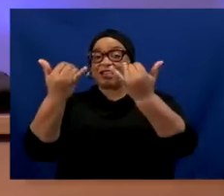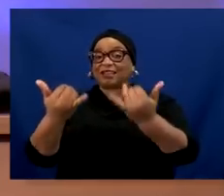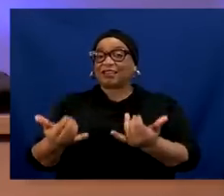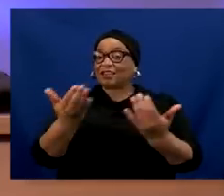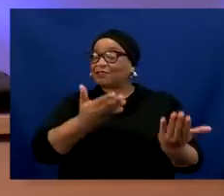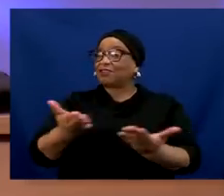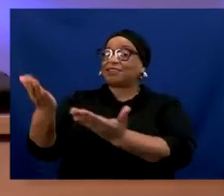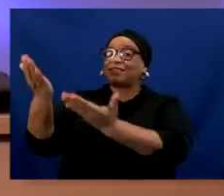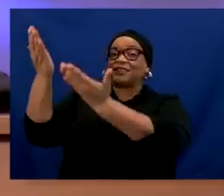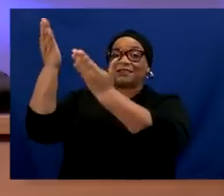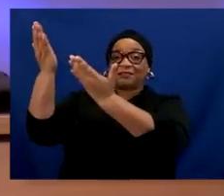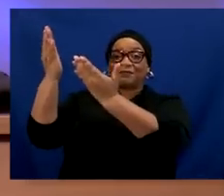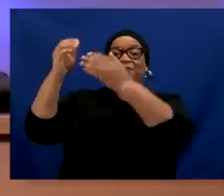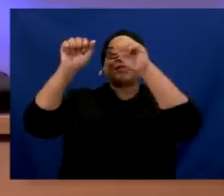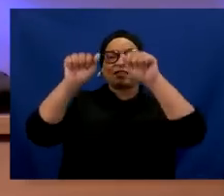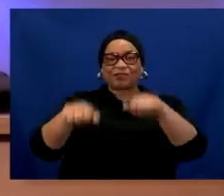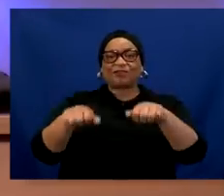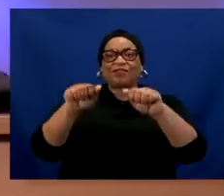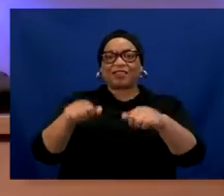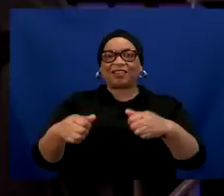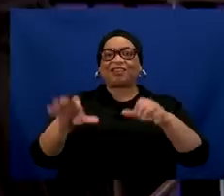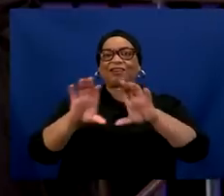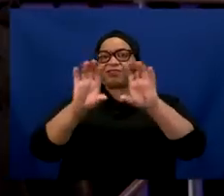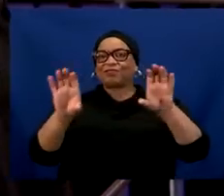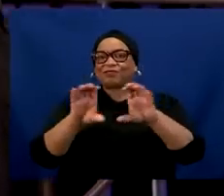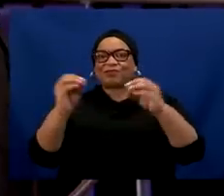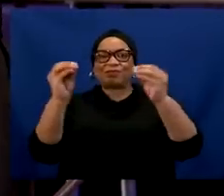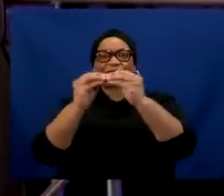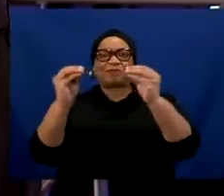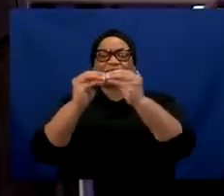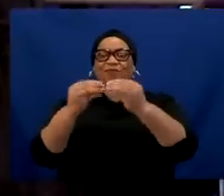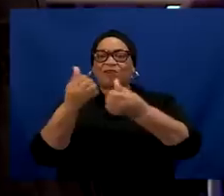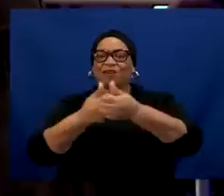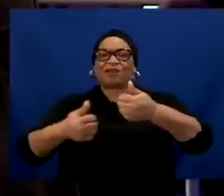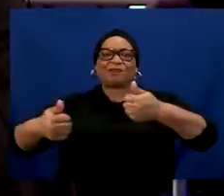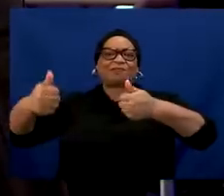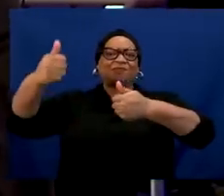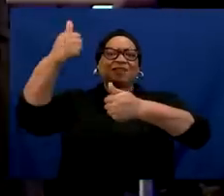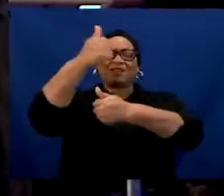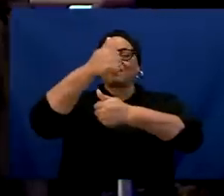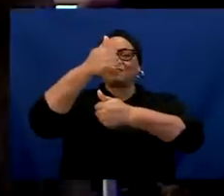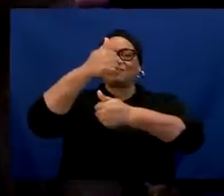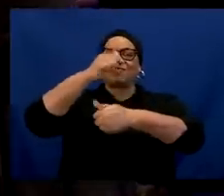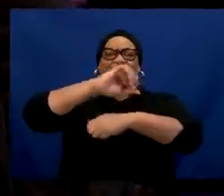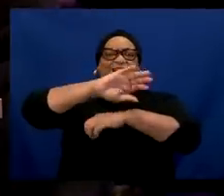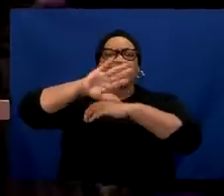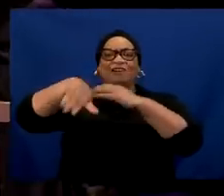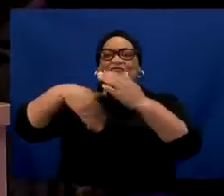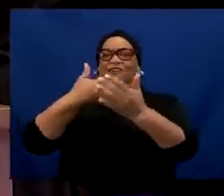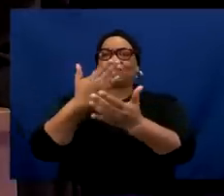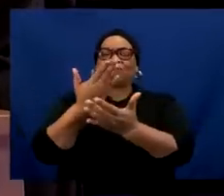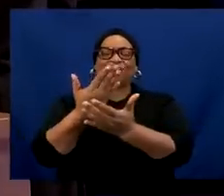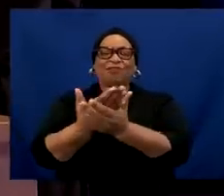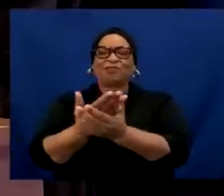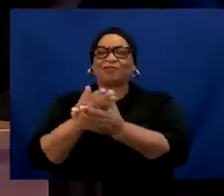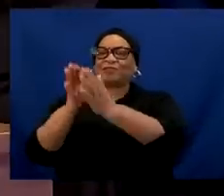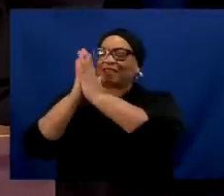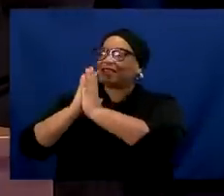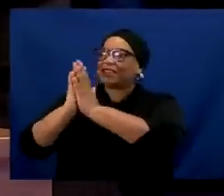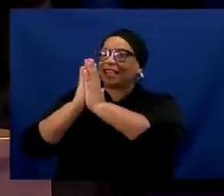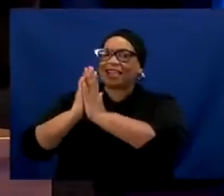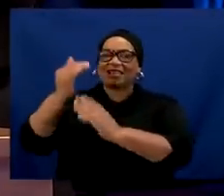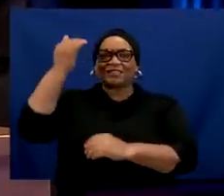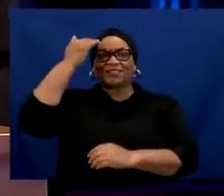is able to do exceeding abundantly above all we can ask or